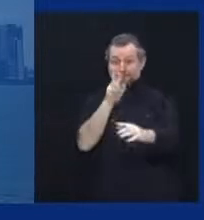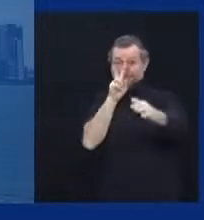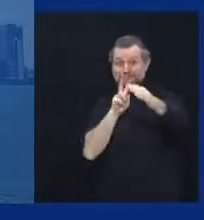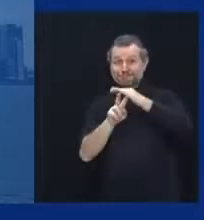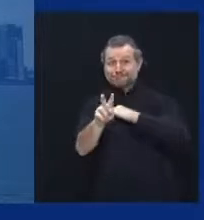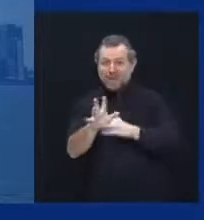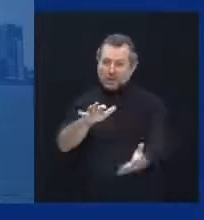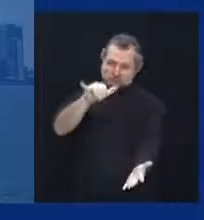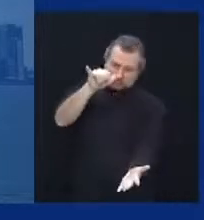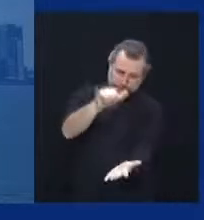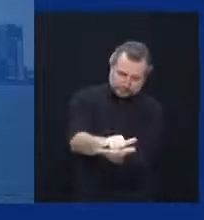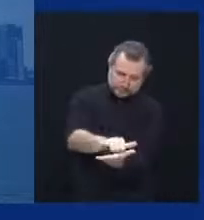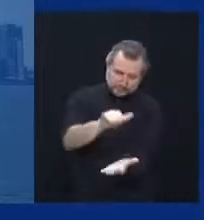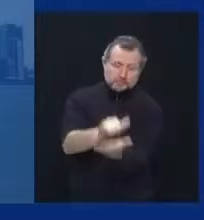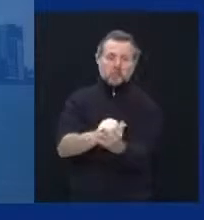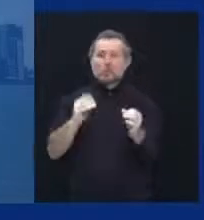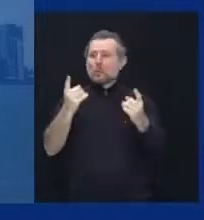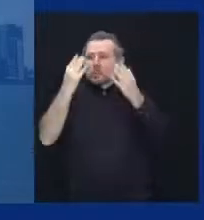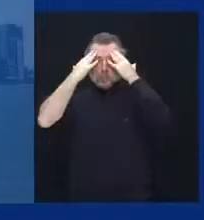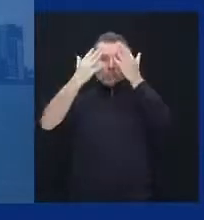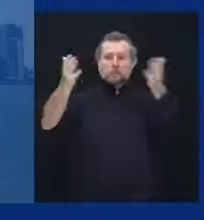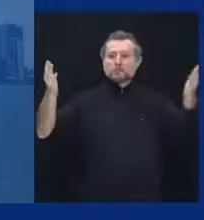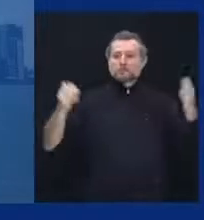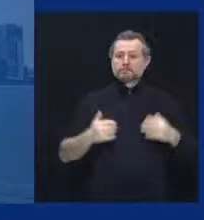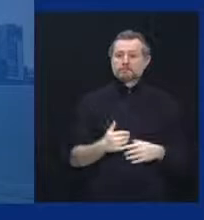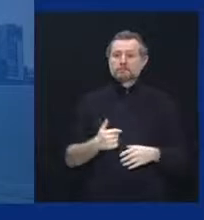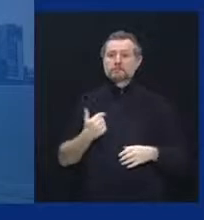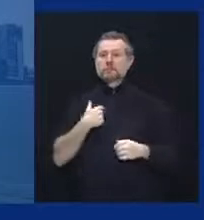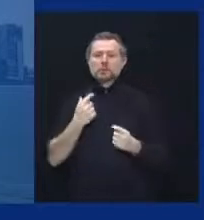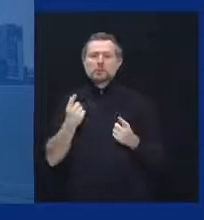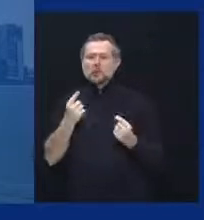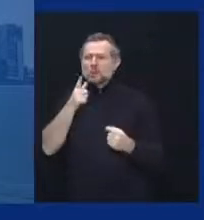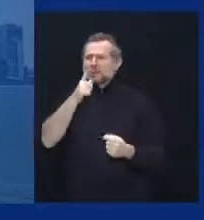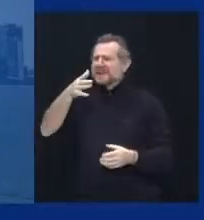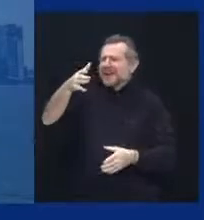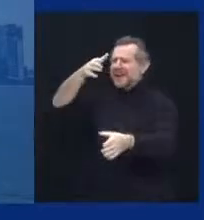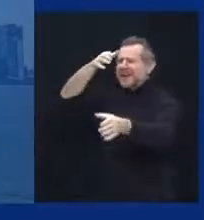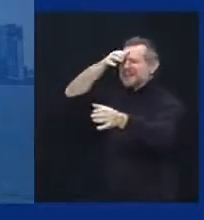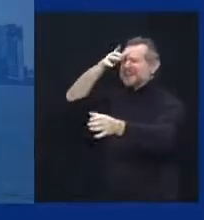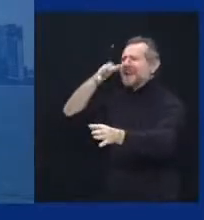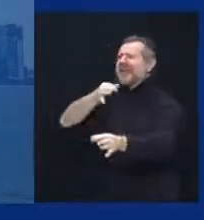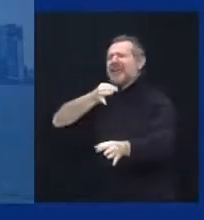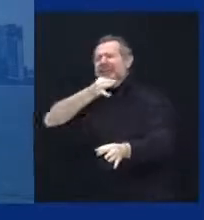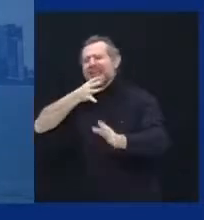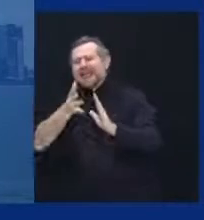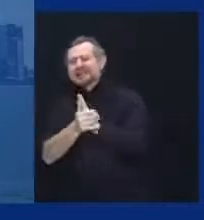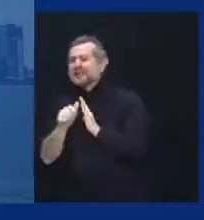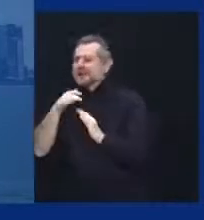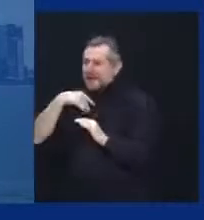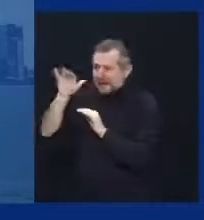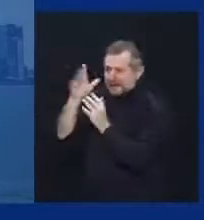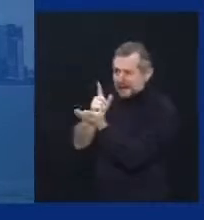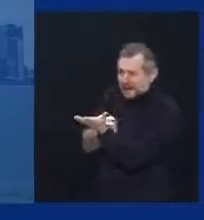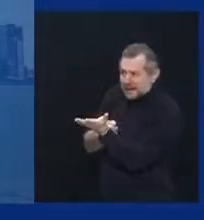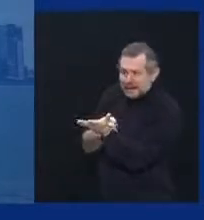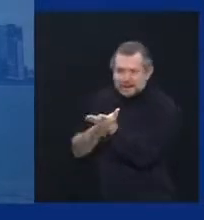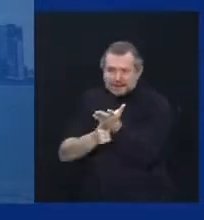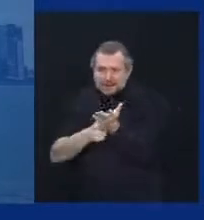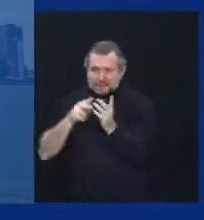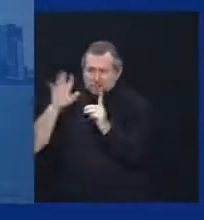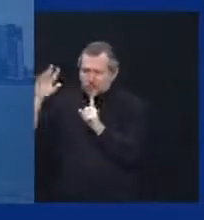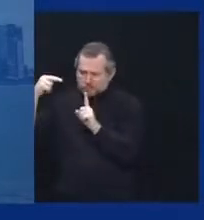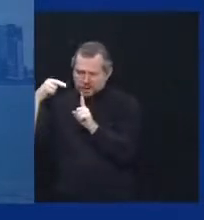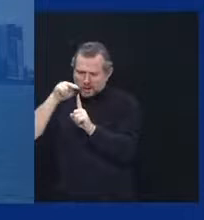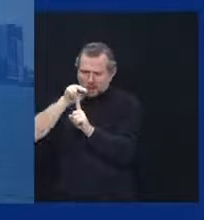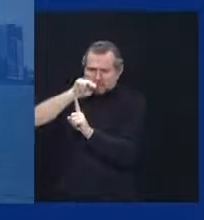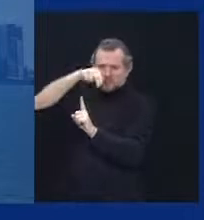knows. I talk to the best experts. They have a theory, maybe this, maybe that, maybe this, but nobody